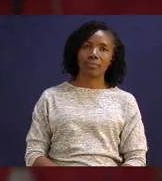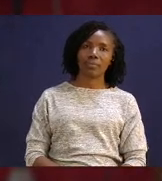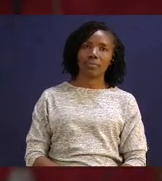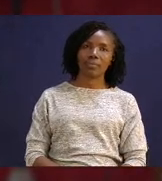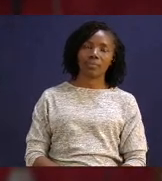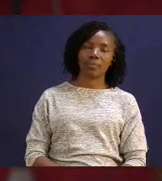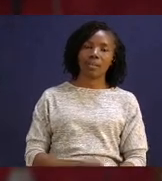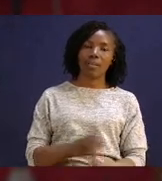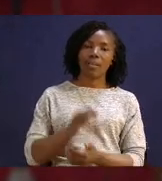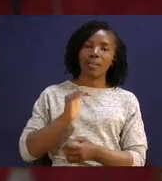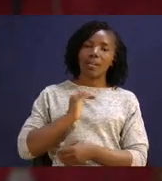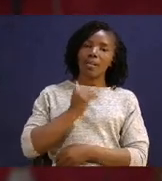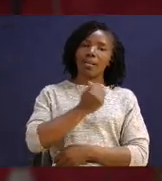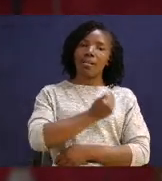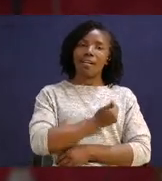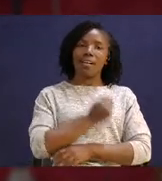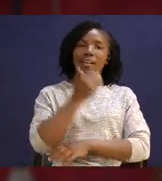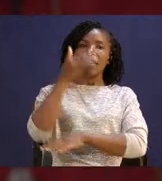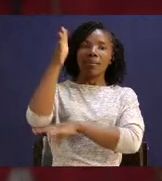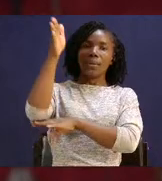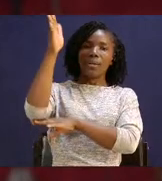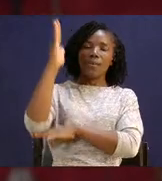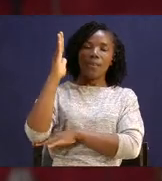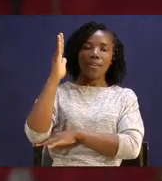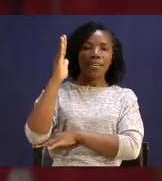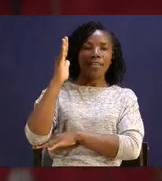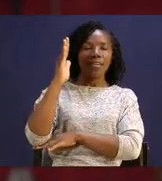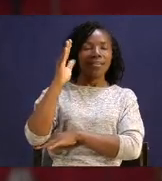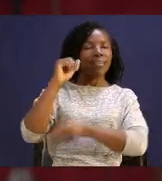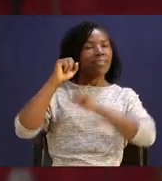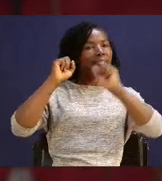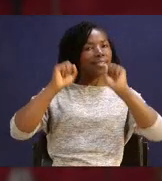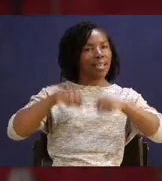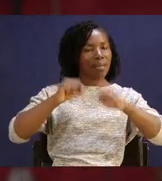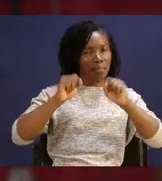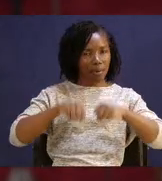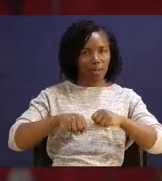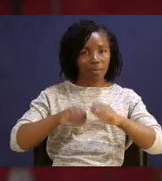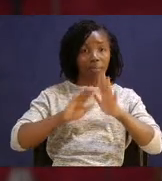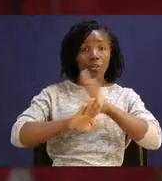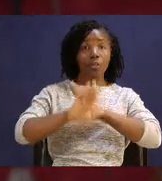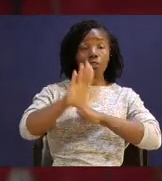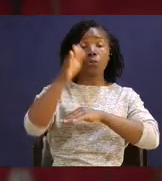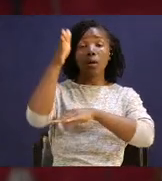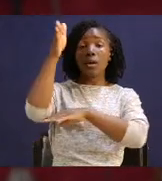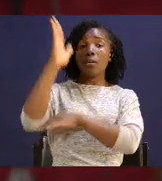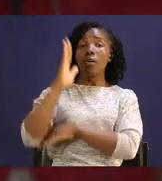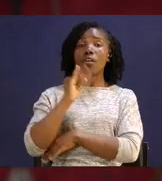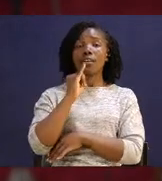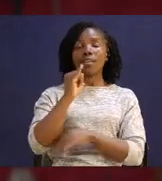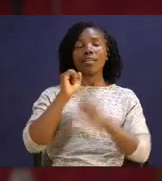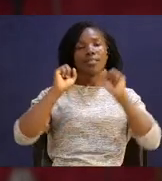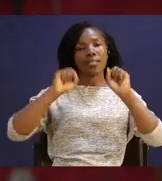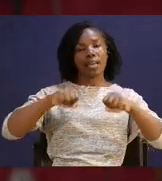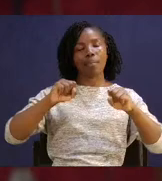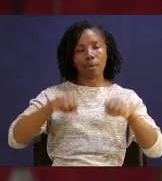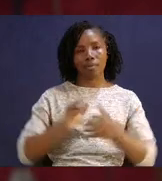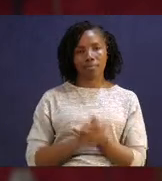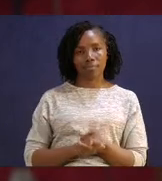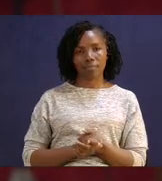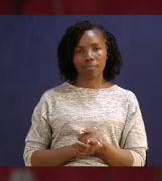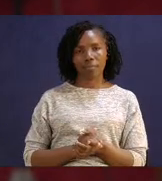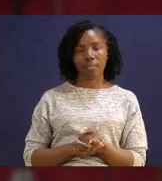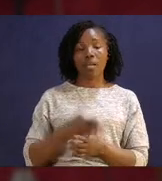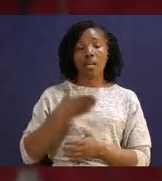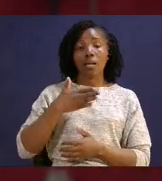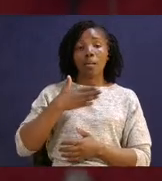Our God is able. Your God is able. Give your neighbor a high five and tell them, my